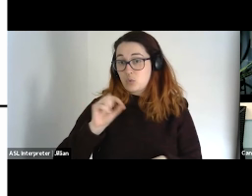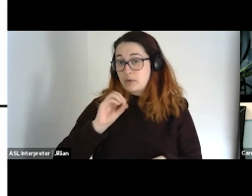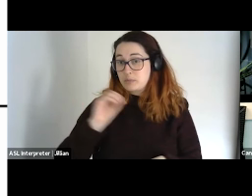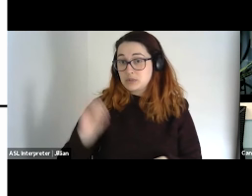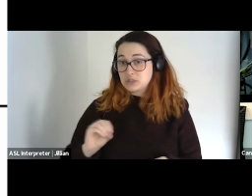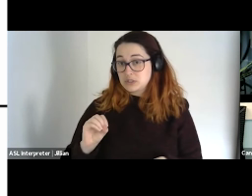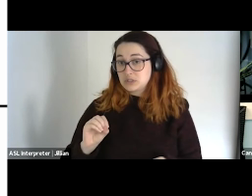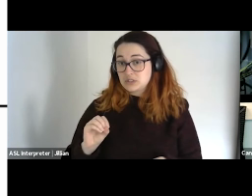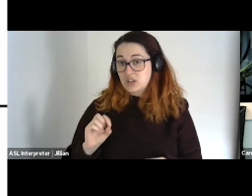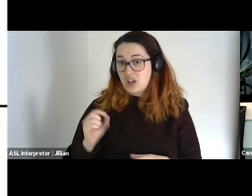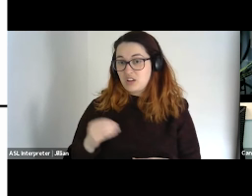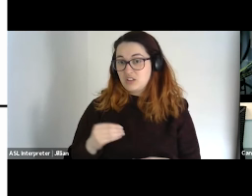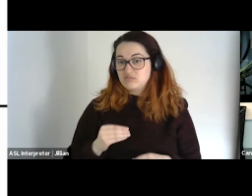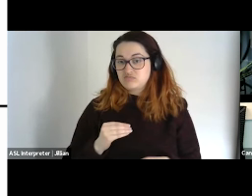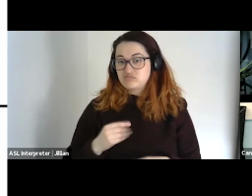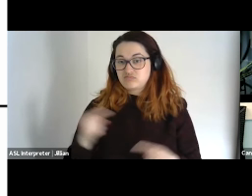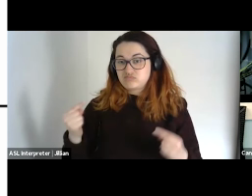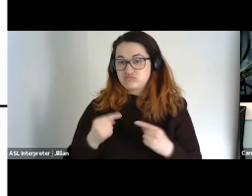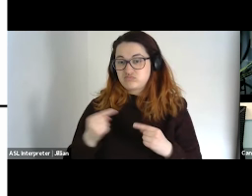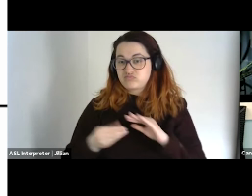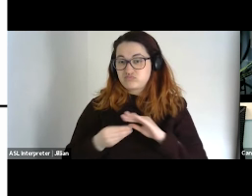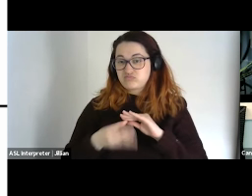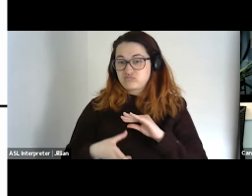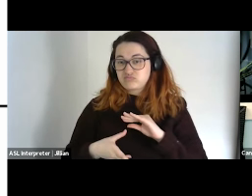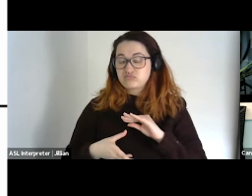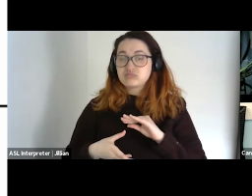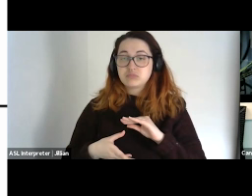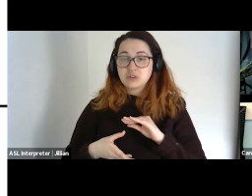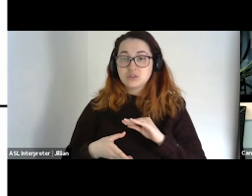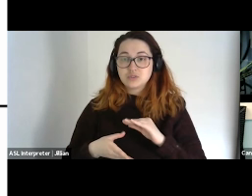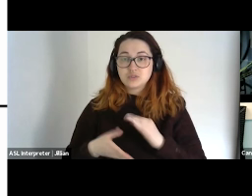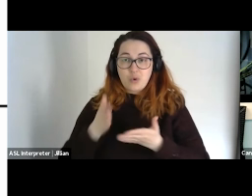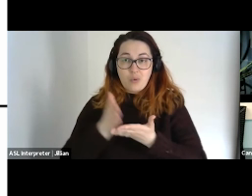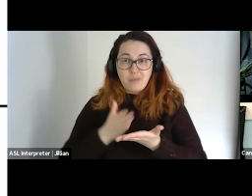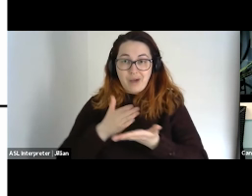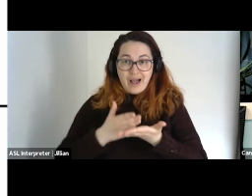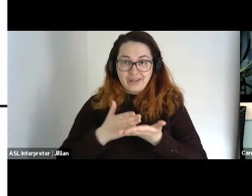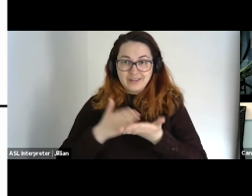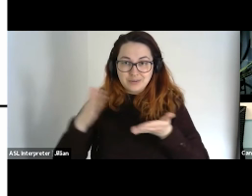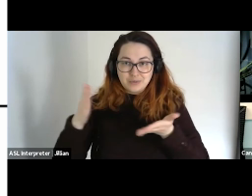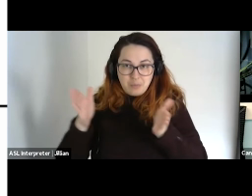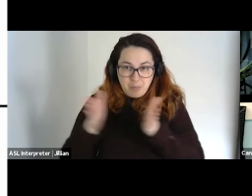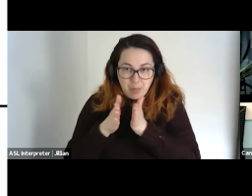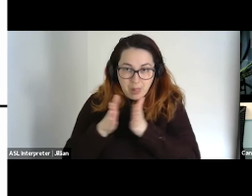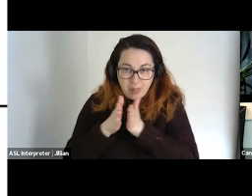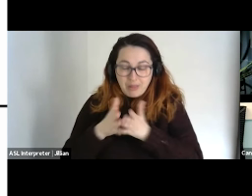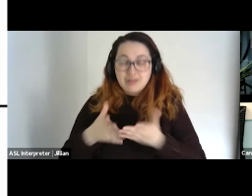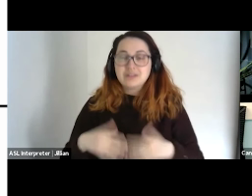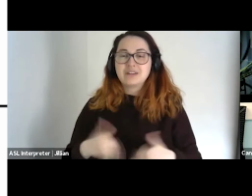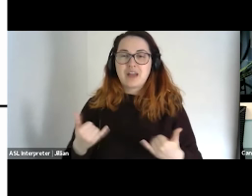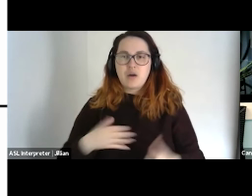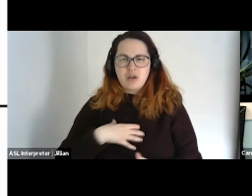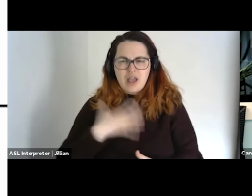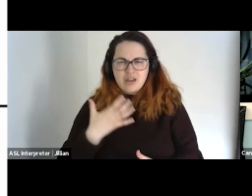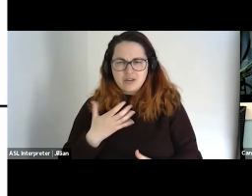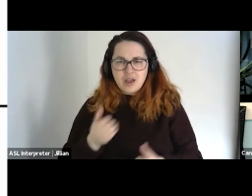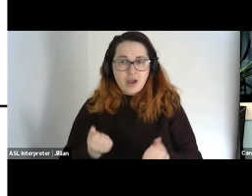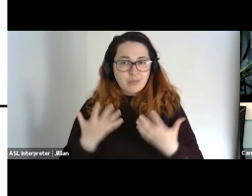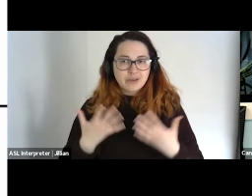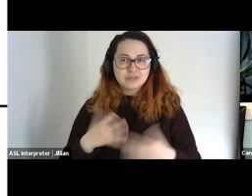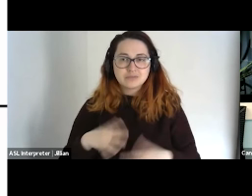of pie, that slice is getting a little smaller, or piece of pie of angry, I'm only now 10% angry.